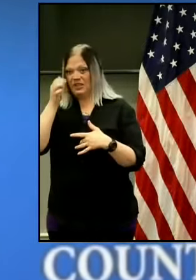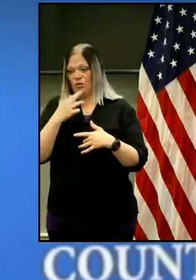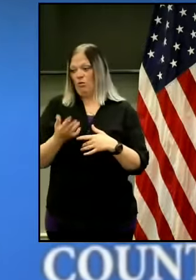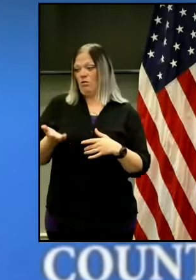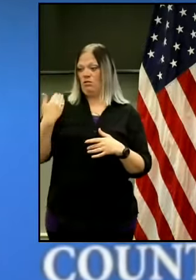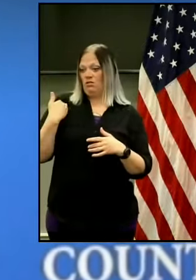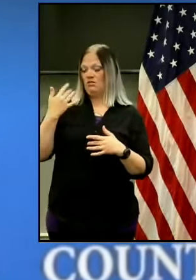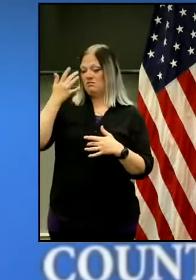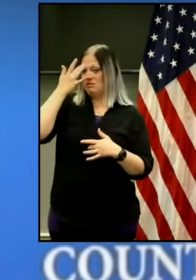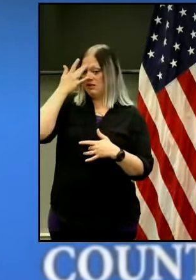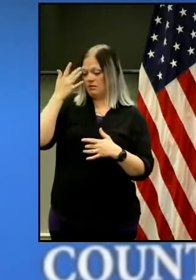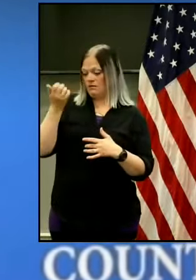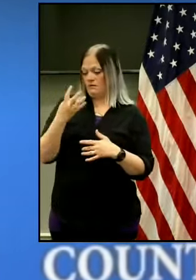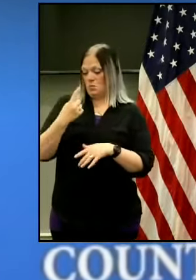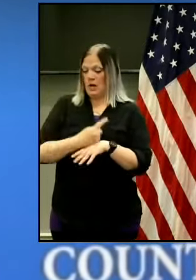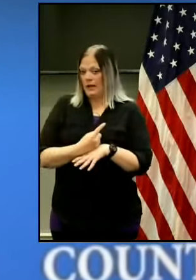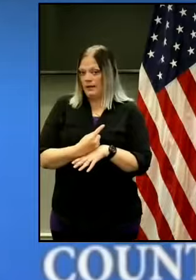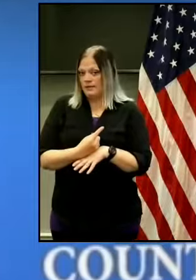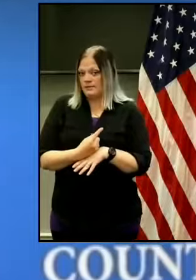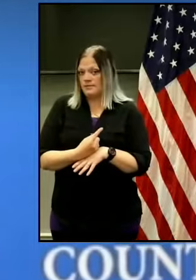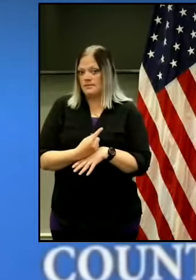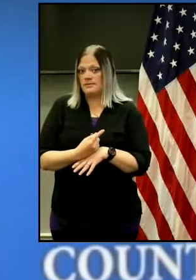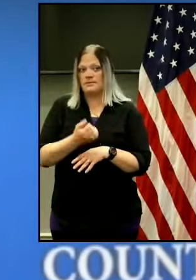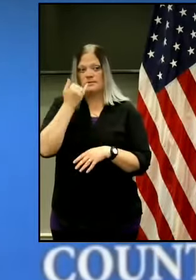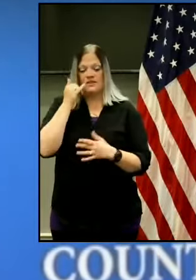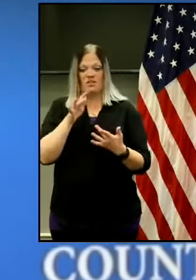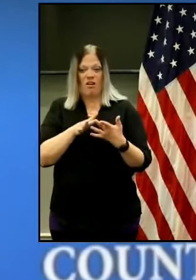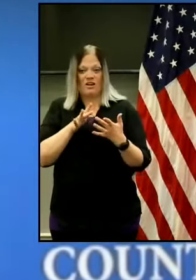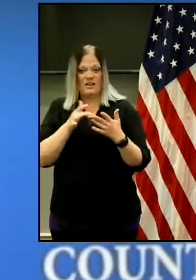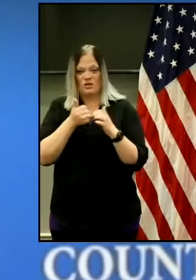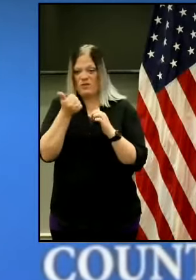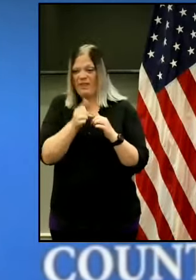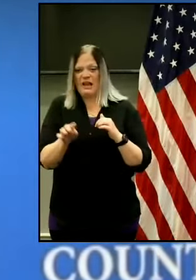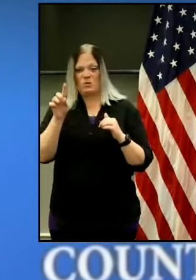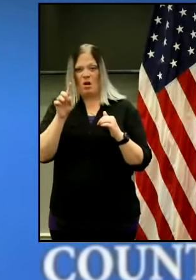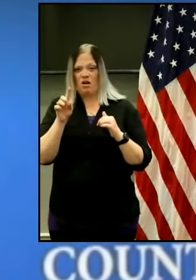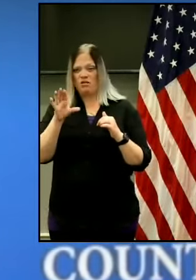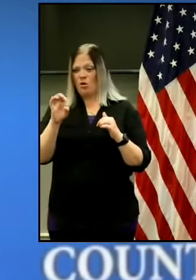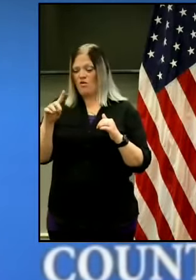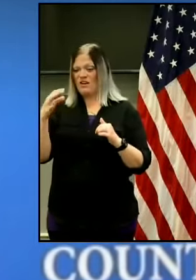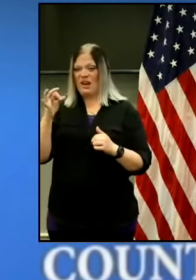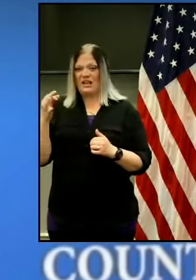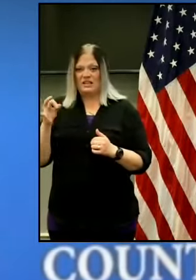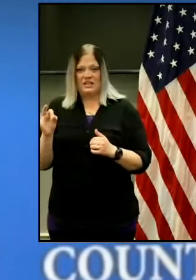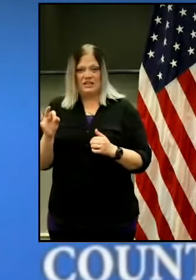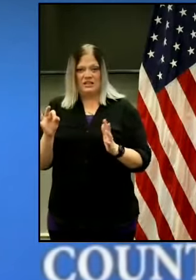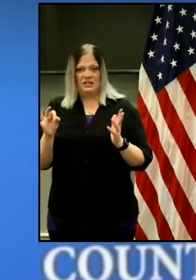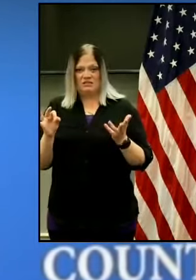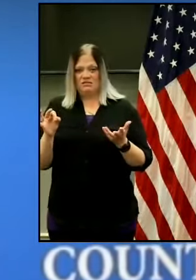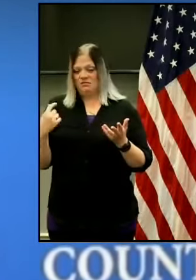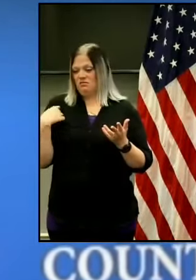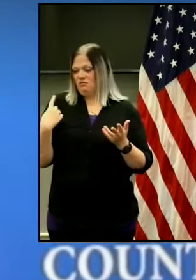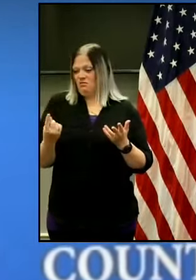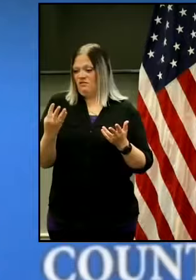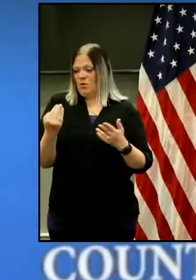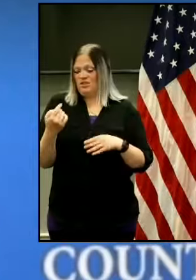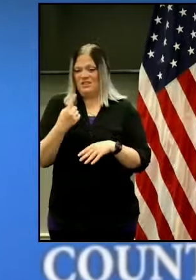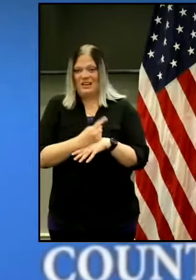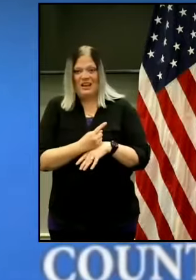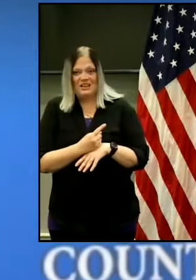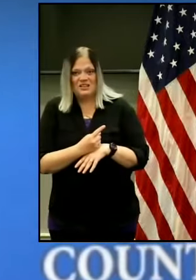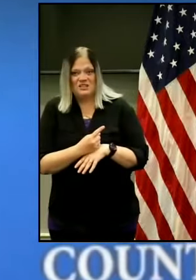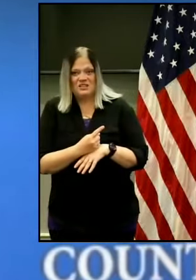past couple days, if they've been in contact with anybody with COVID-19 in the past 14